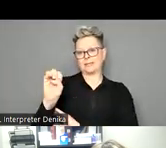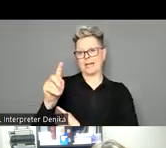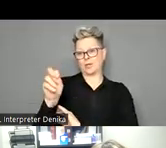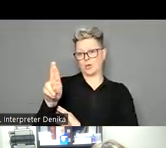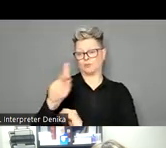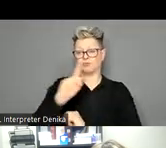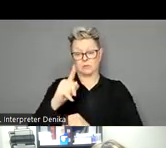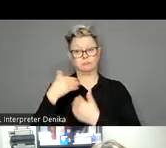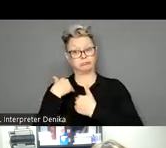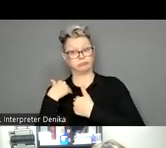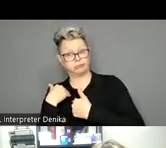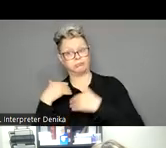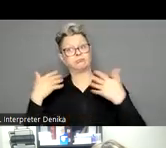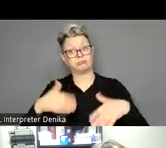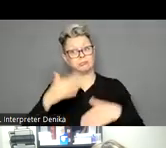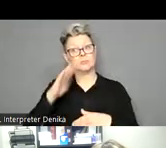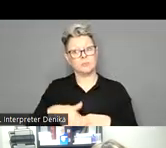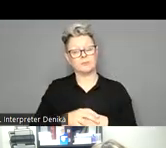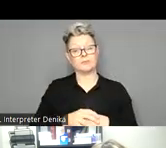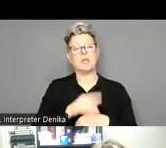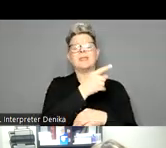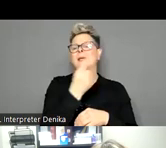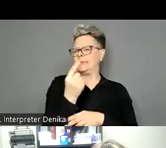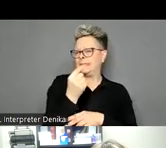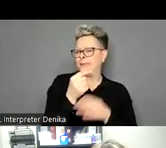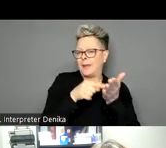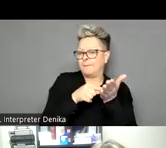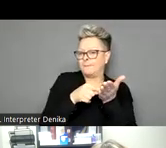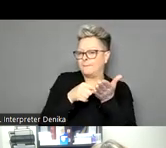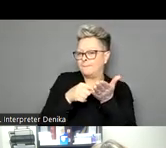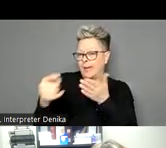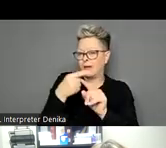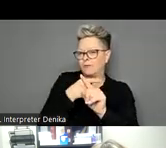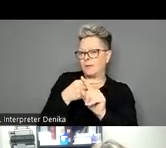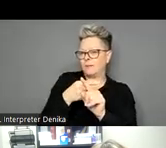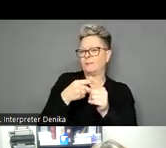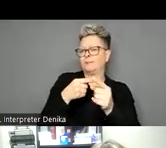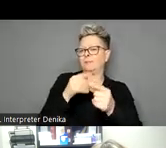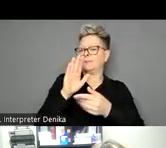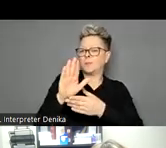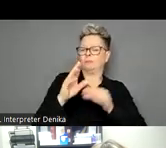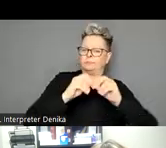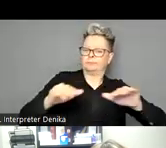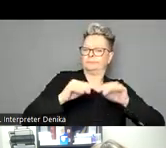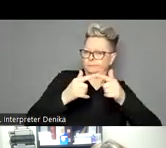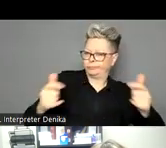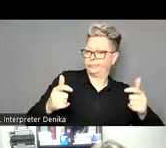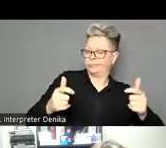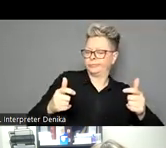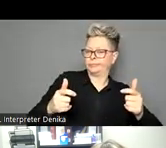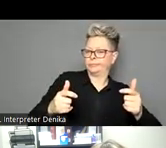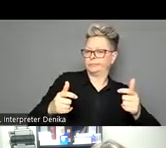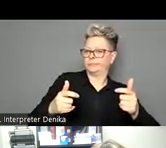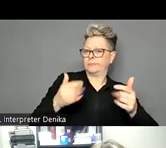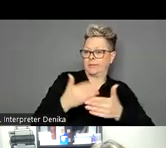They do get a little bit of compensation from your estate for acting as executor once it's all complete. That's something that a